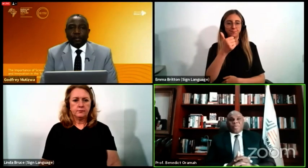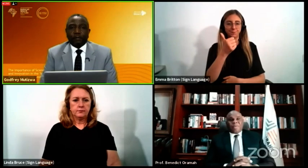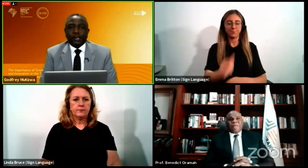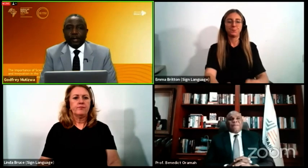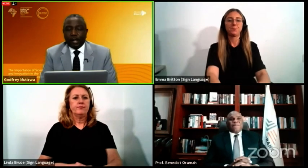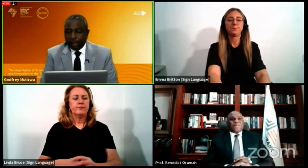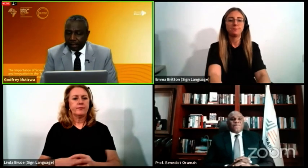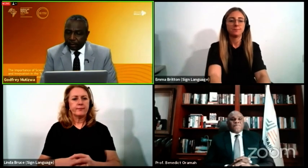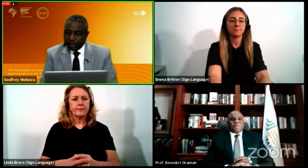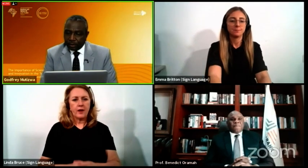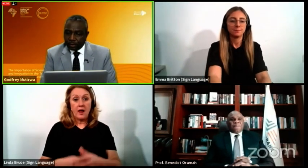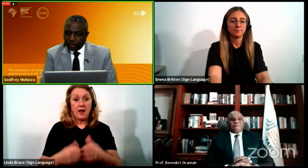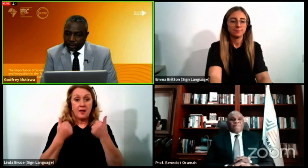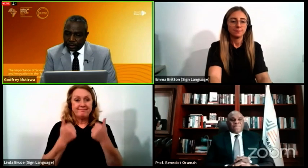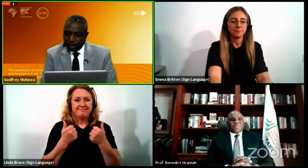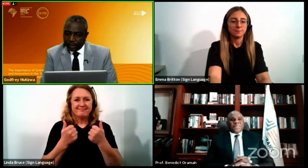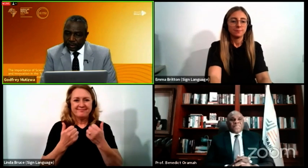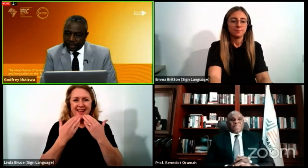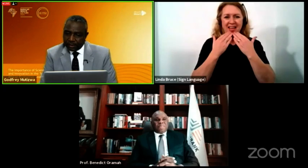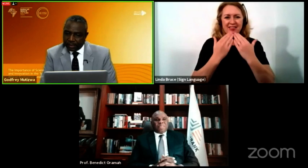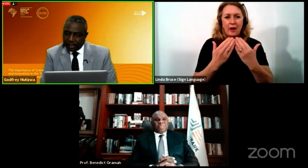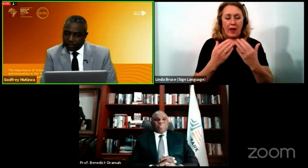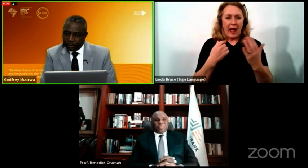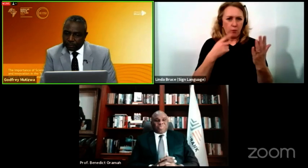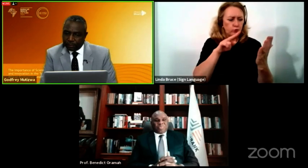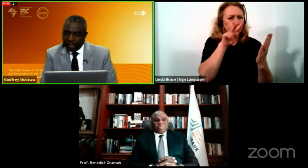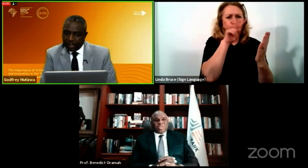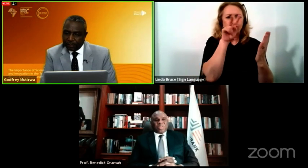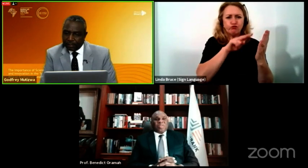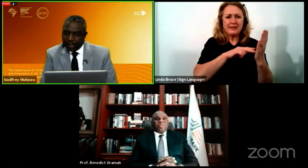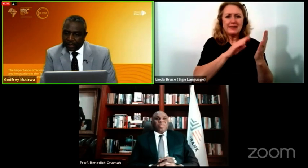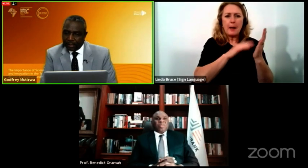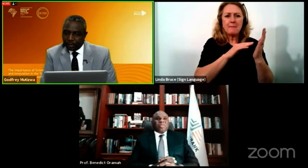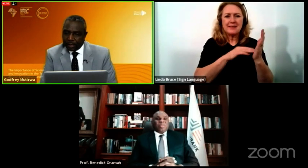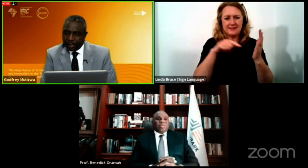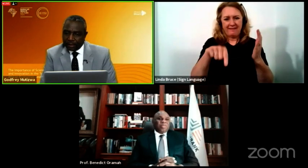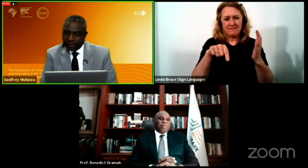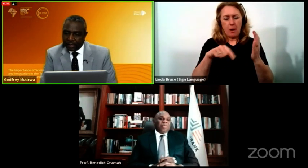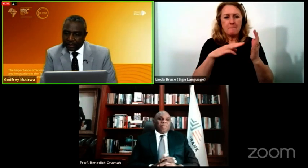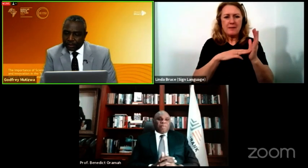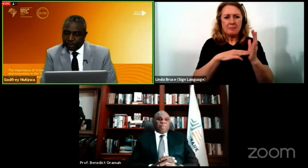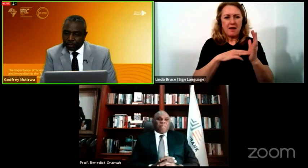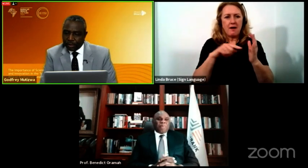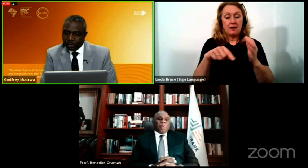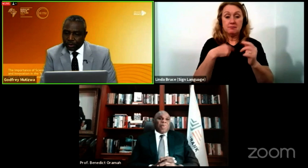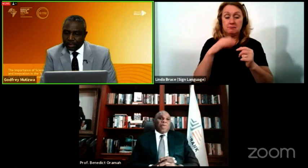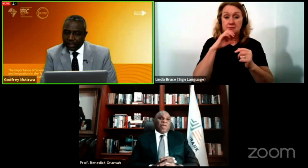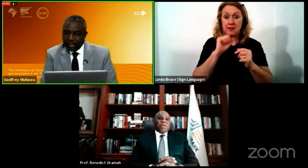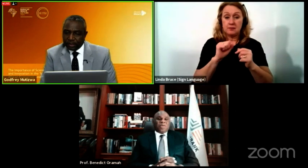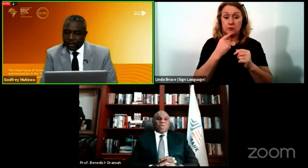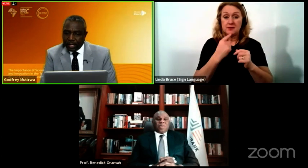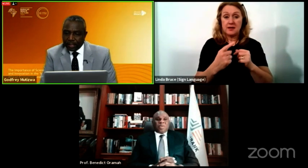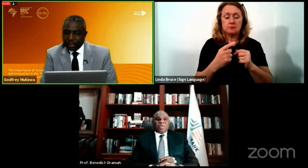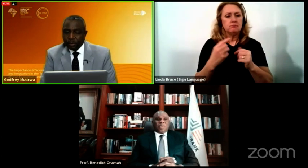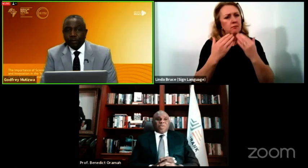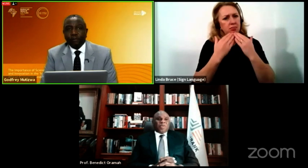Thank you, Professor Orama. I wanted to read you a message that has just come through from Namibia here, where this gentleman who just wrote in